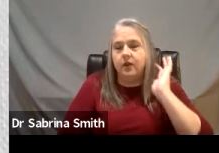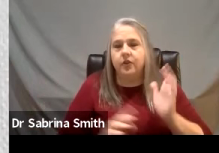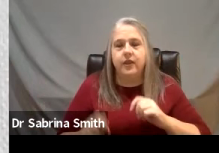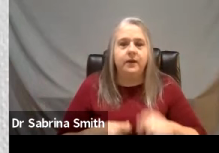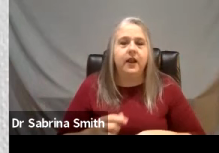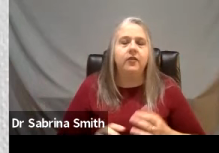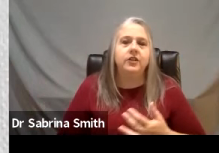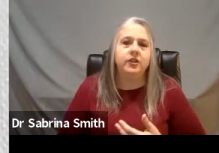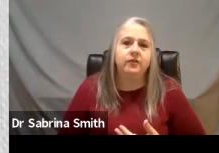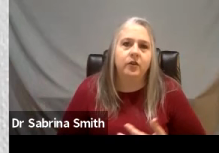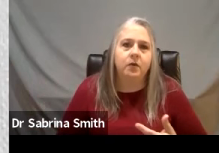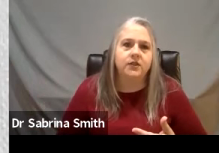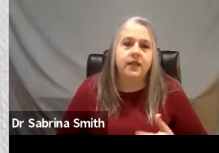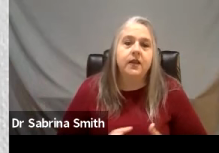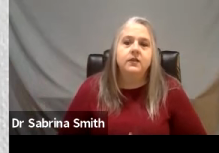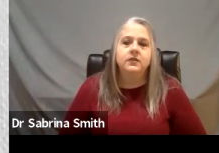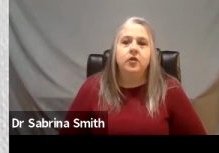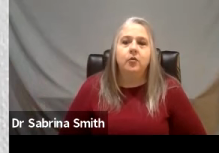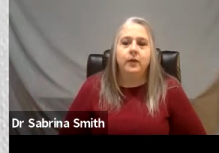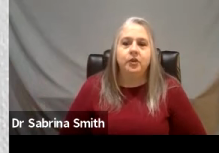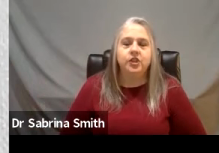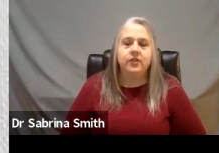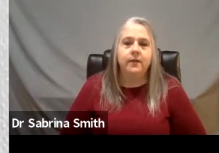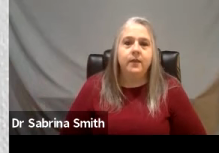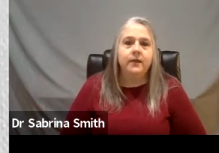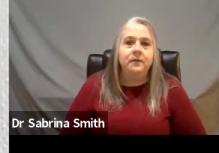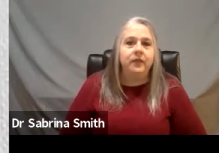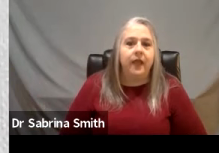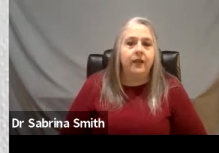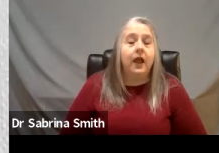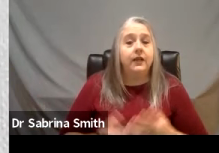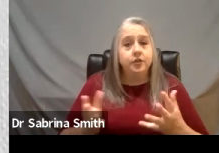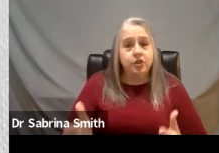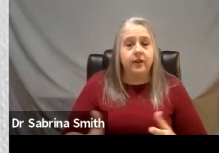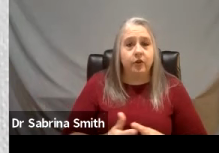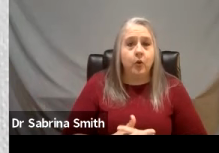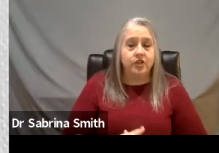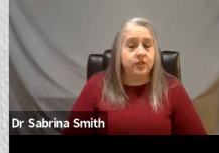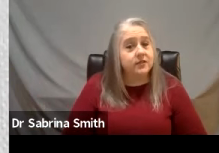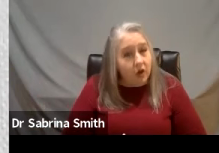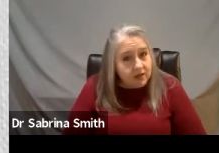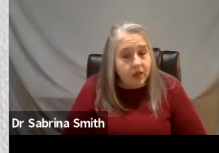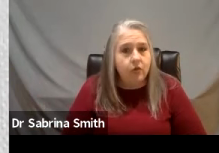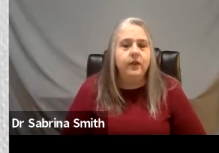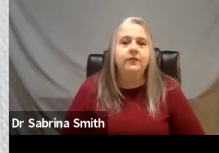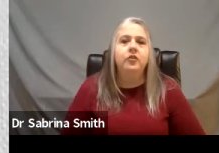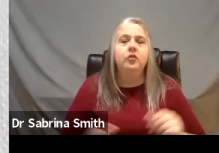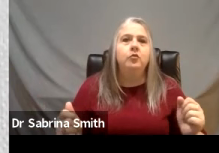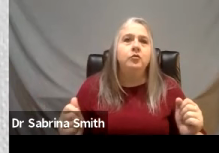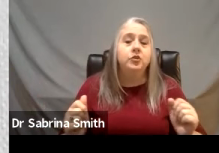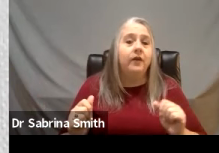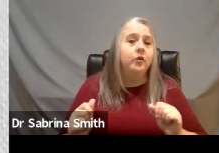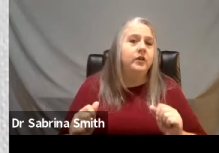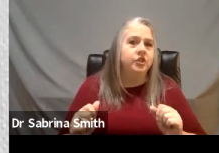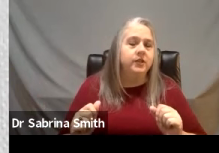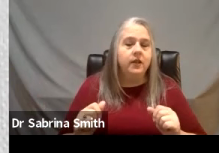well. They're keeping an eye on that, Jennifer and Marcy. So we appreciate them. And I do check it for questions. Also, if you